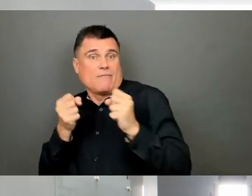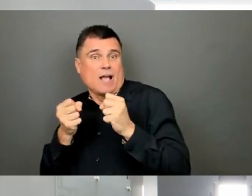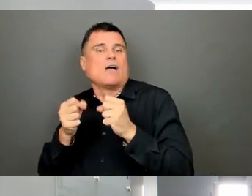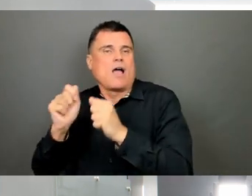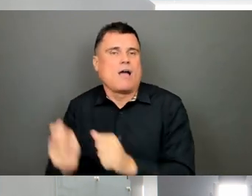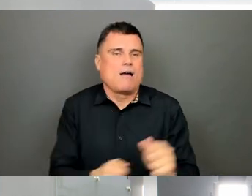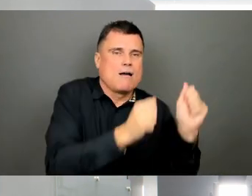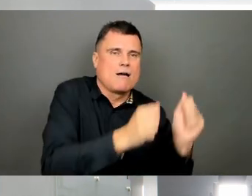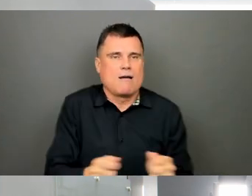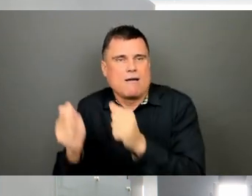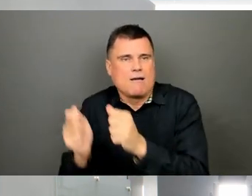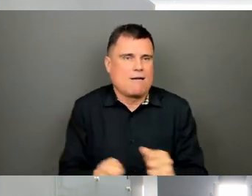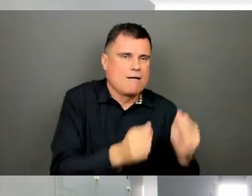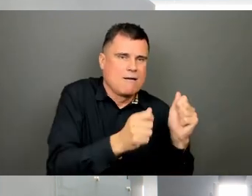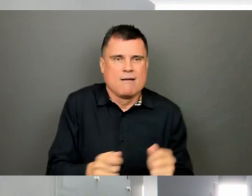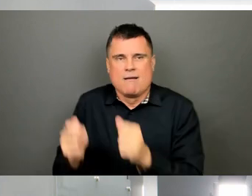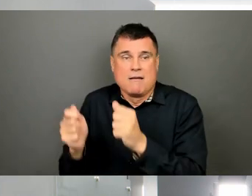Or fast.